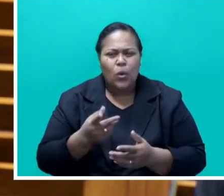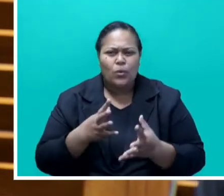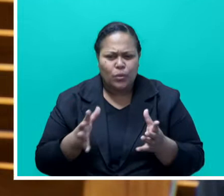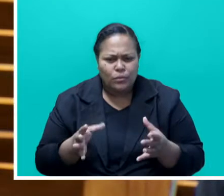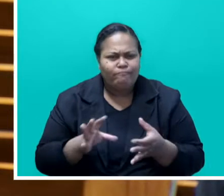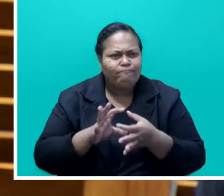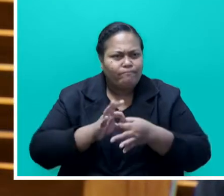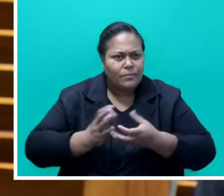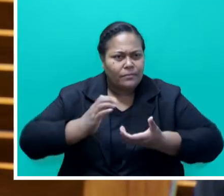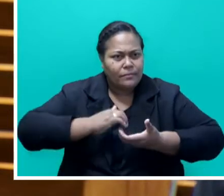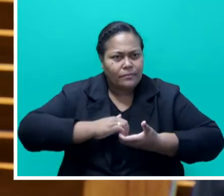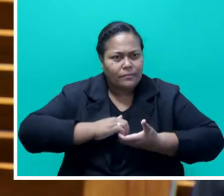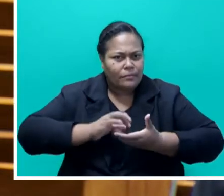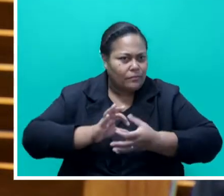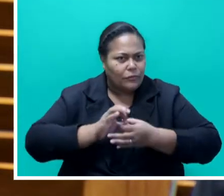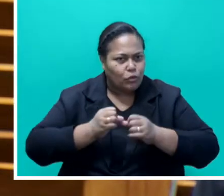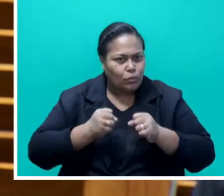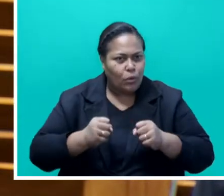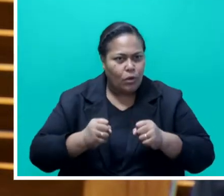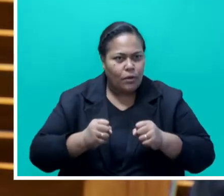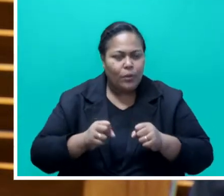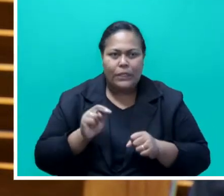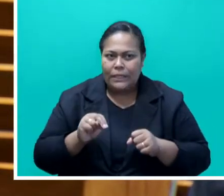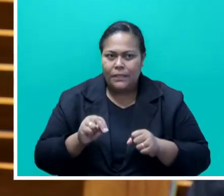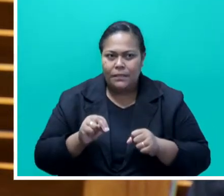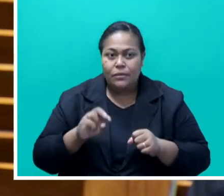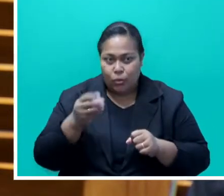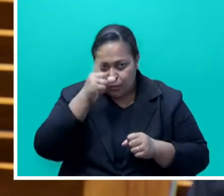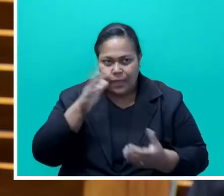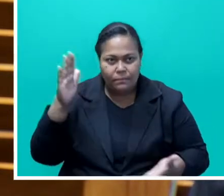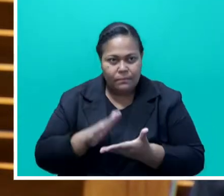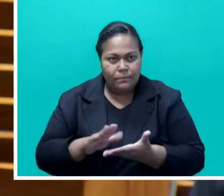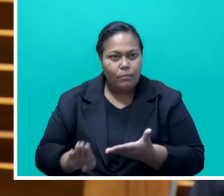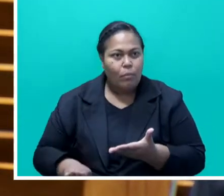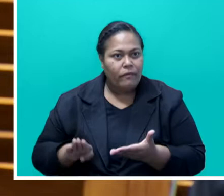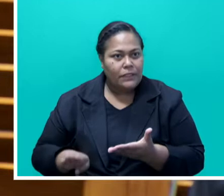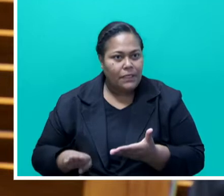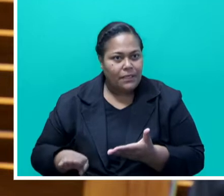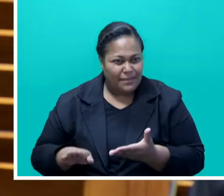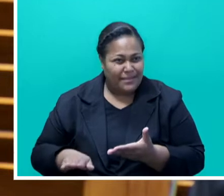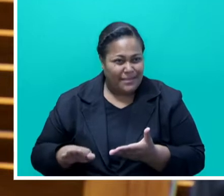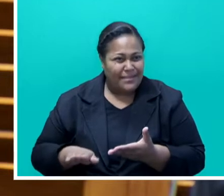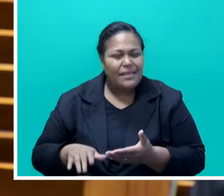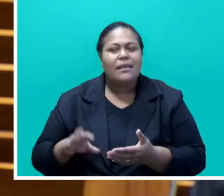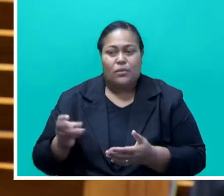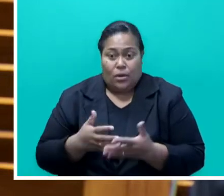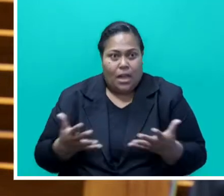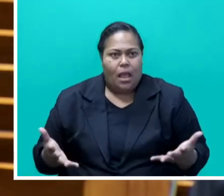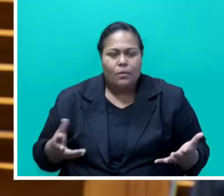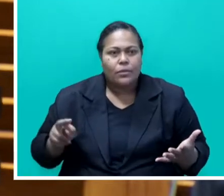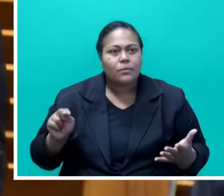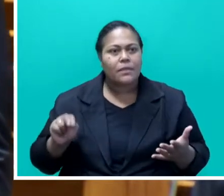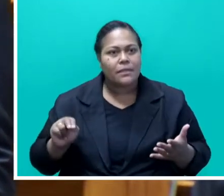civil society sectors in our efforts to reduce poverty, sir. So now more than ever, such a program as